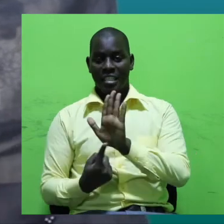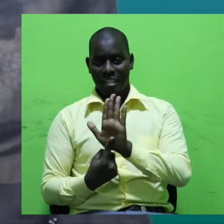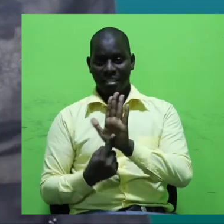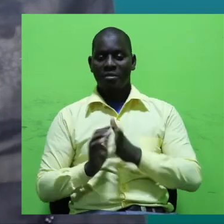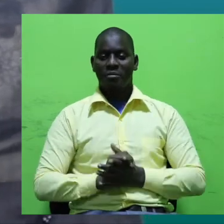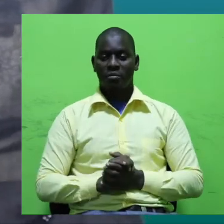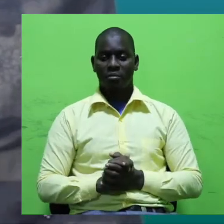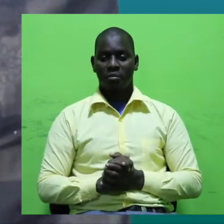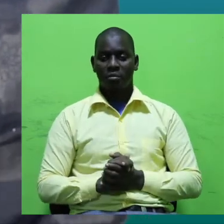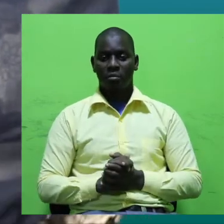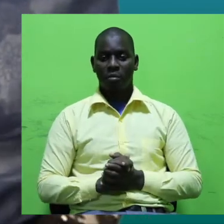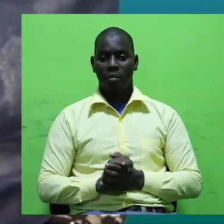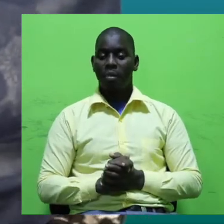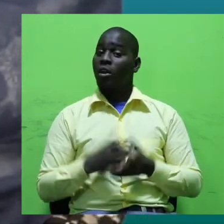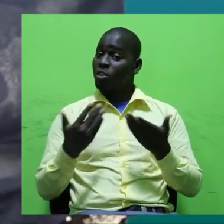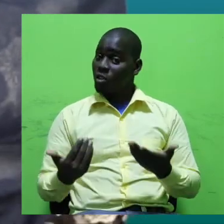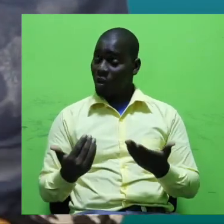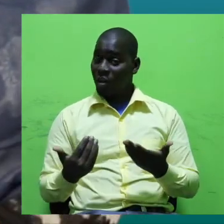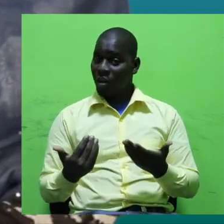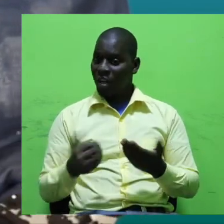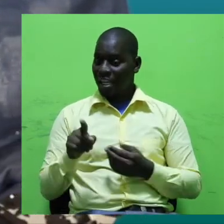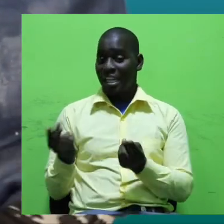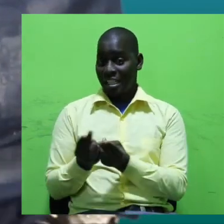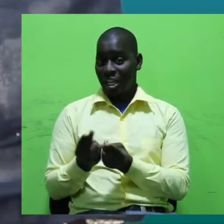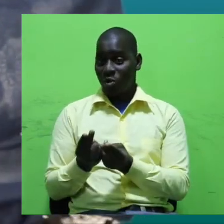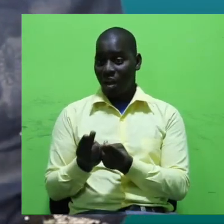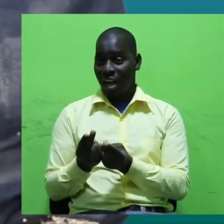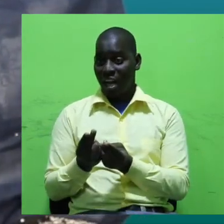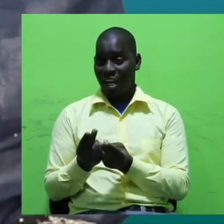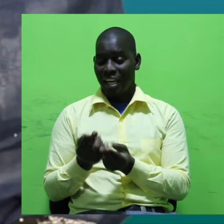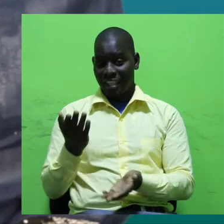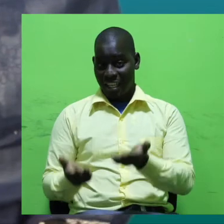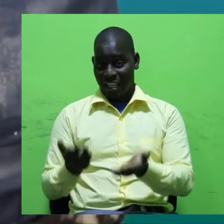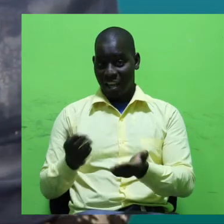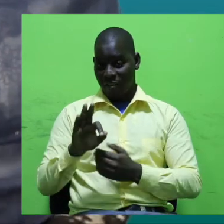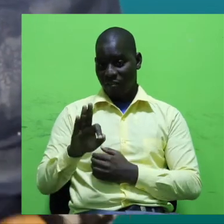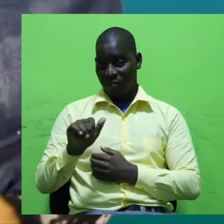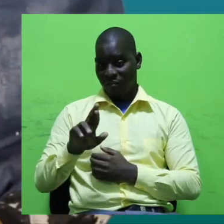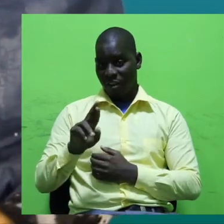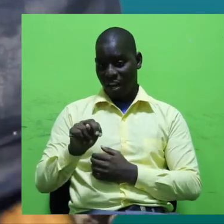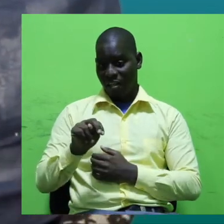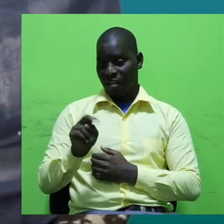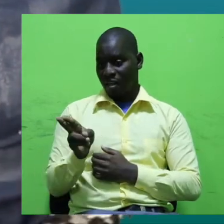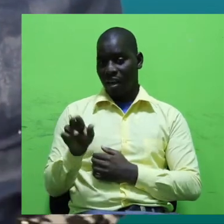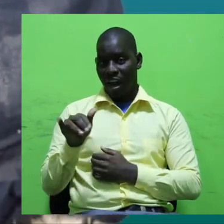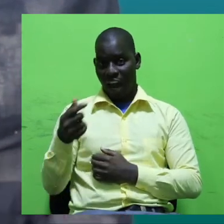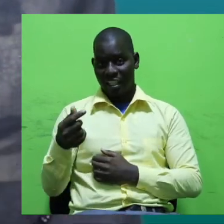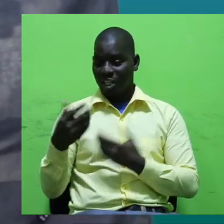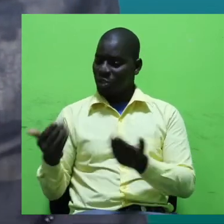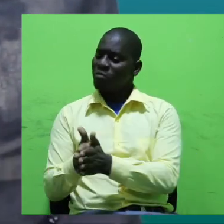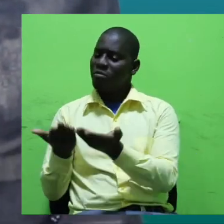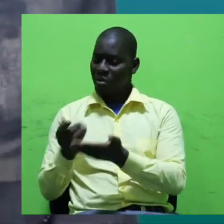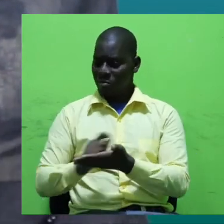Kelvin. To convert degrees Kelvin to degrees Celsius, make the Celsius C the subject